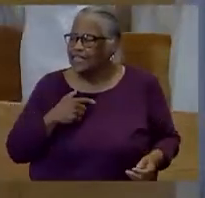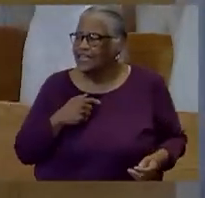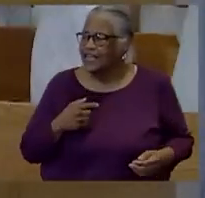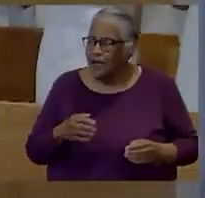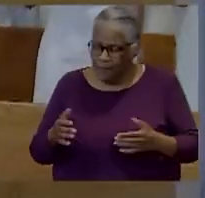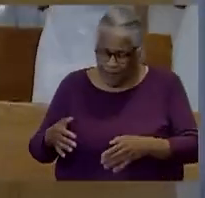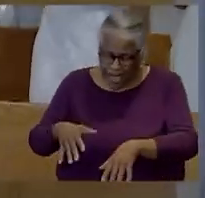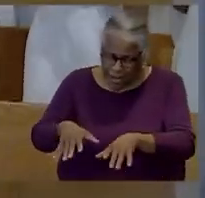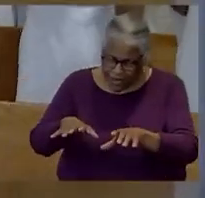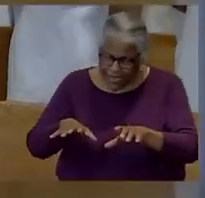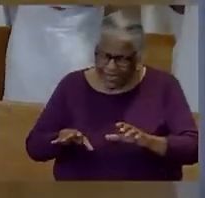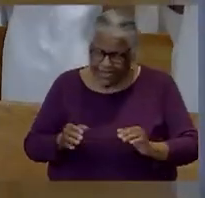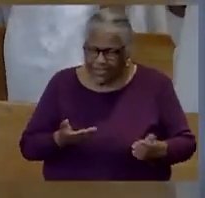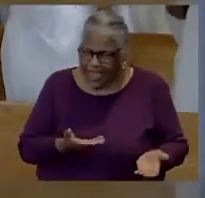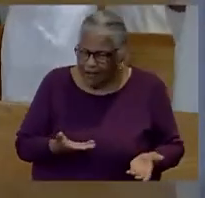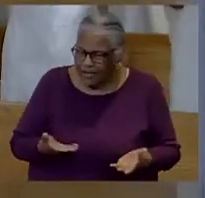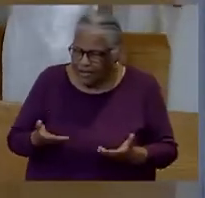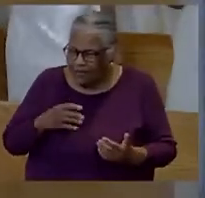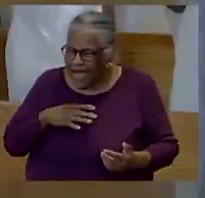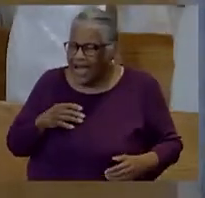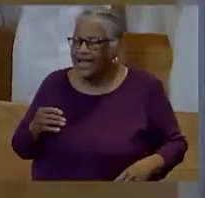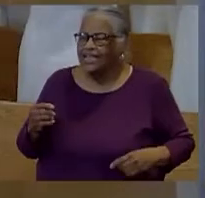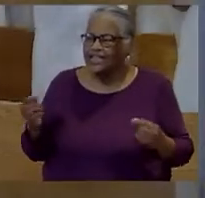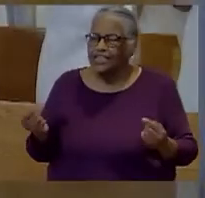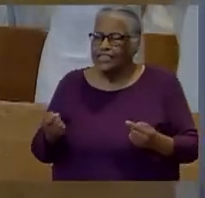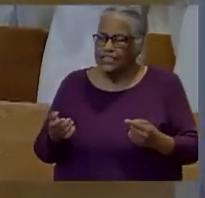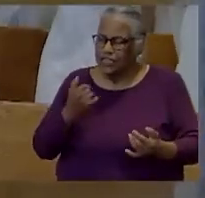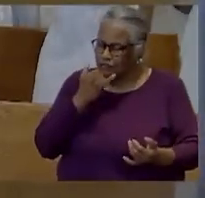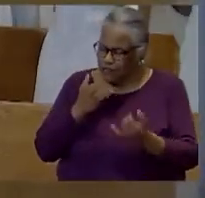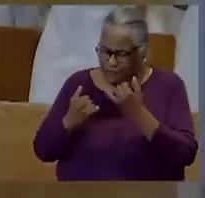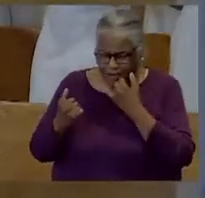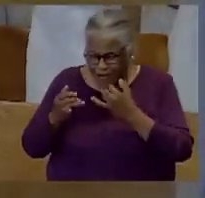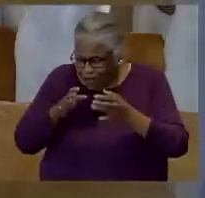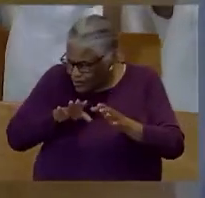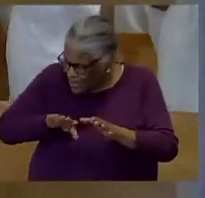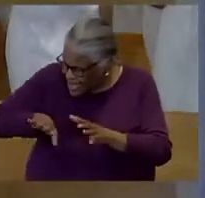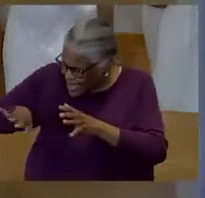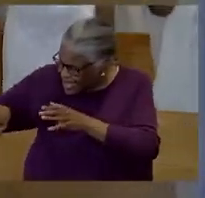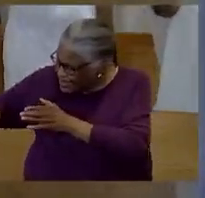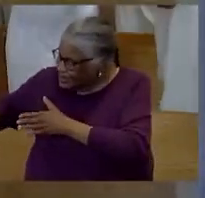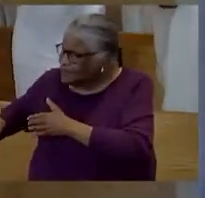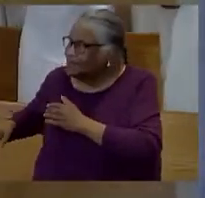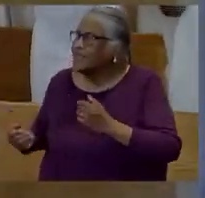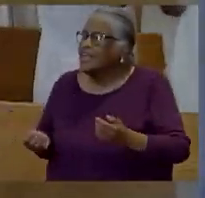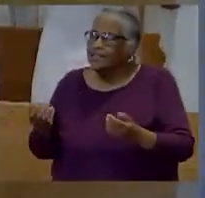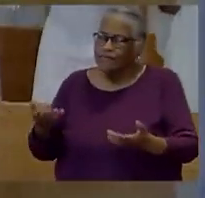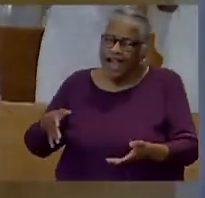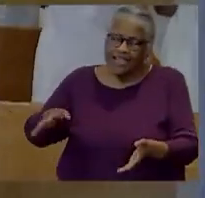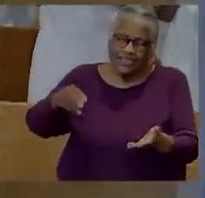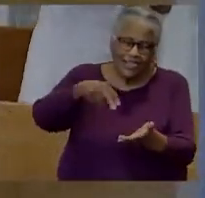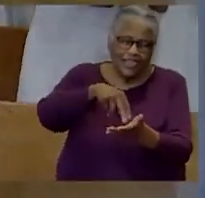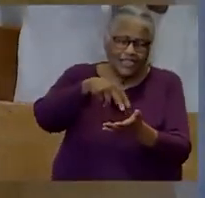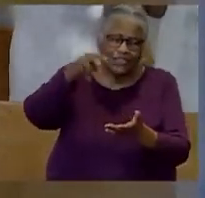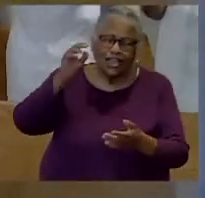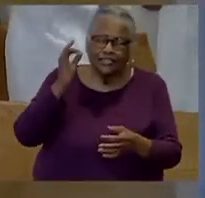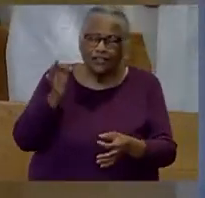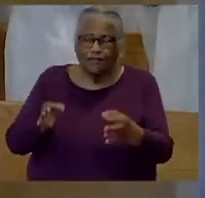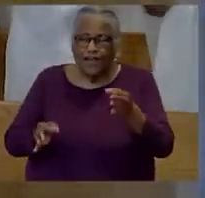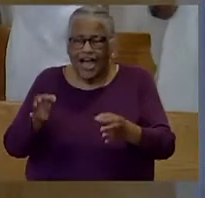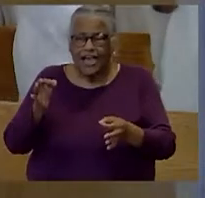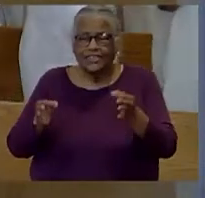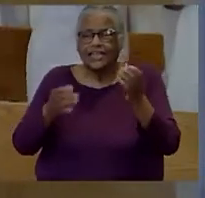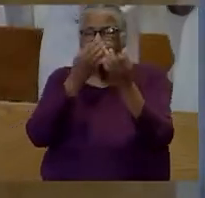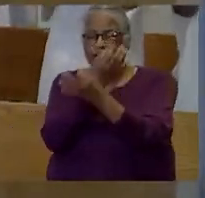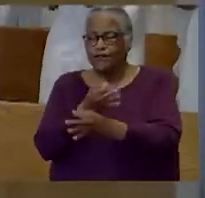me. Buried, he carried my sins far away. And rising,